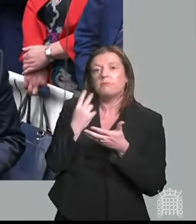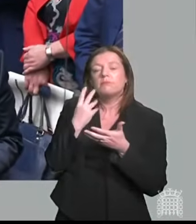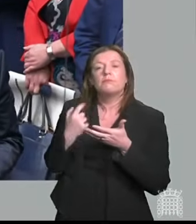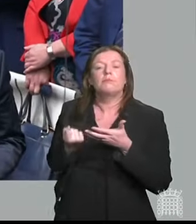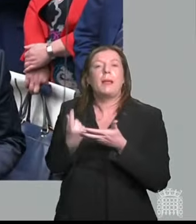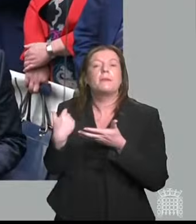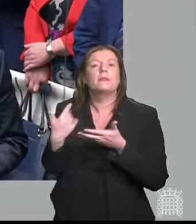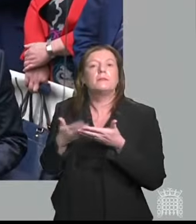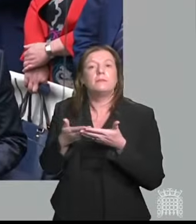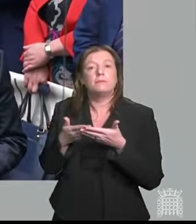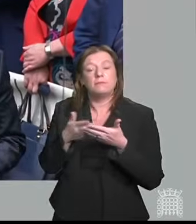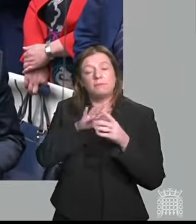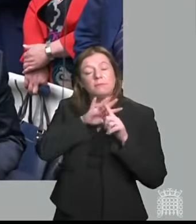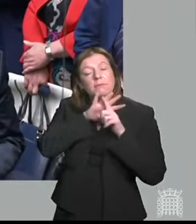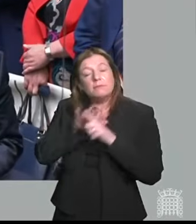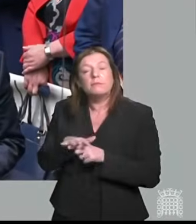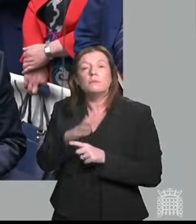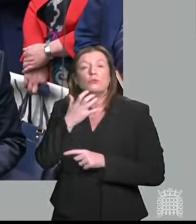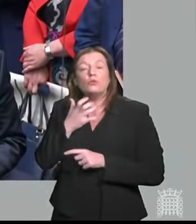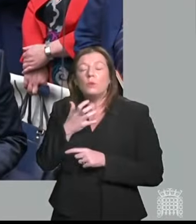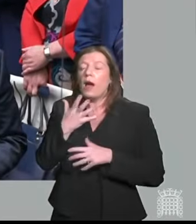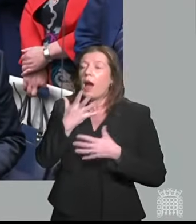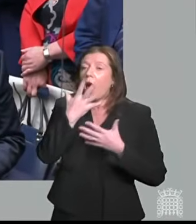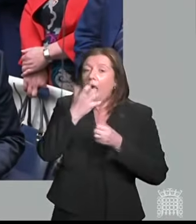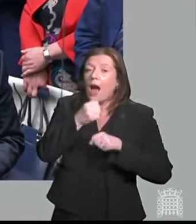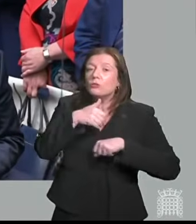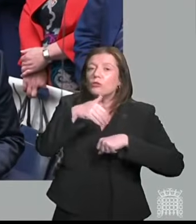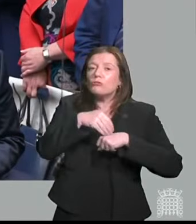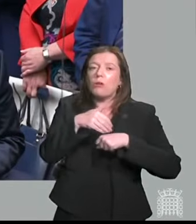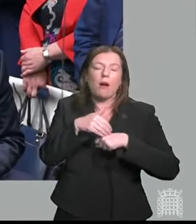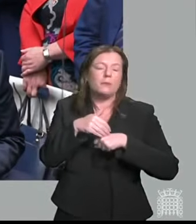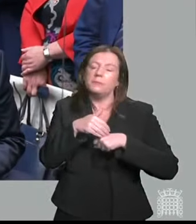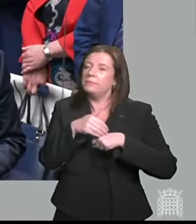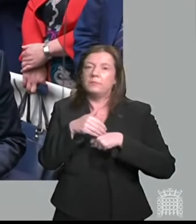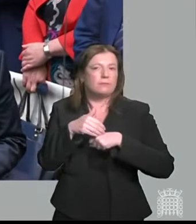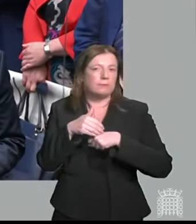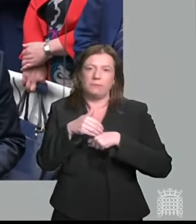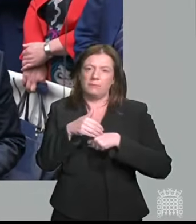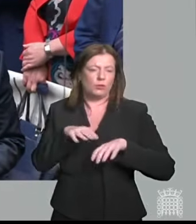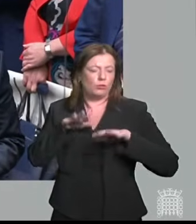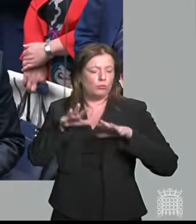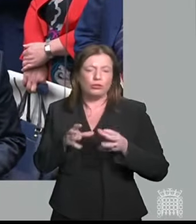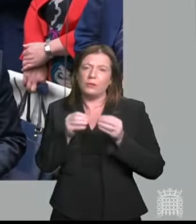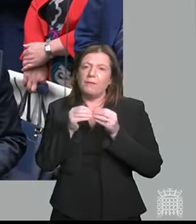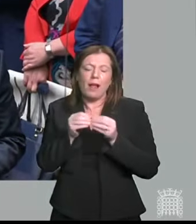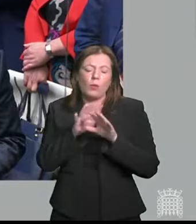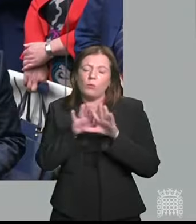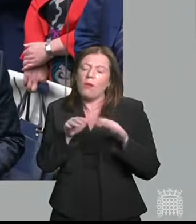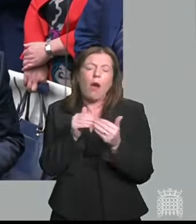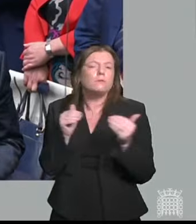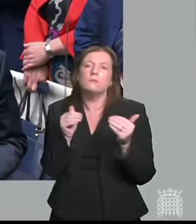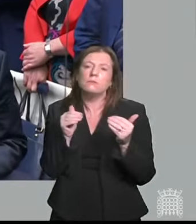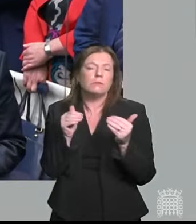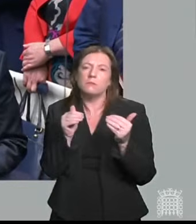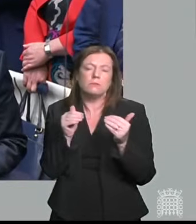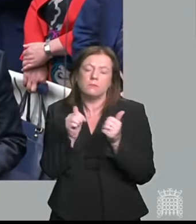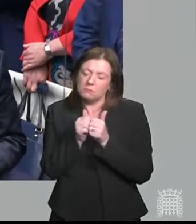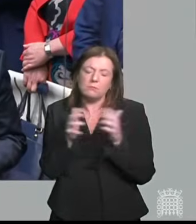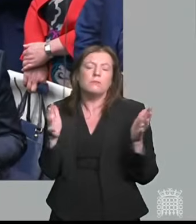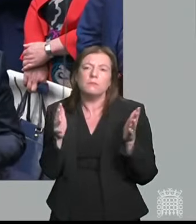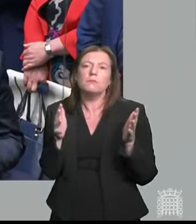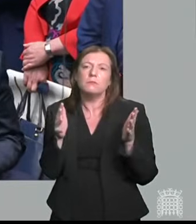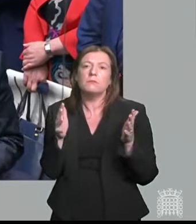days. Anti-Semitism and all hate crimes, they fly in the face of British values. And we should not